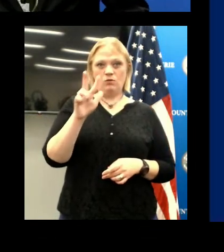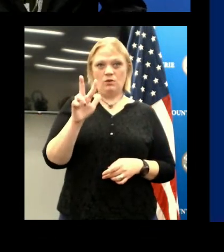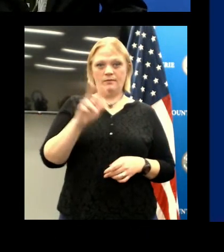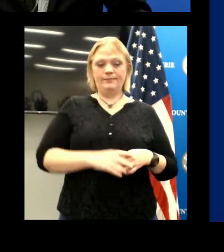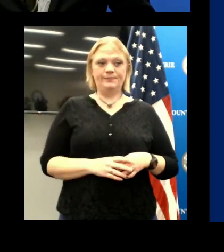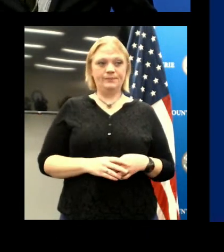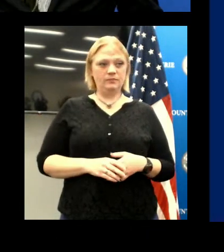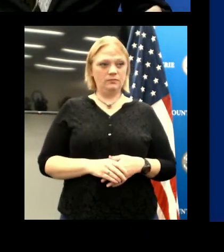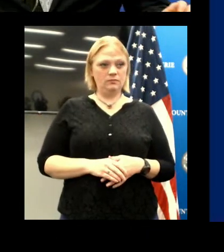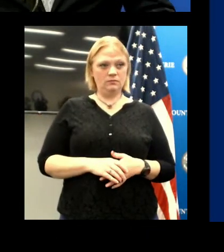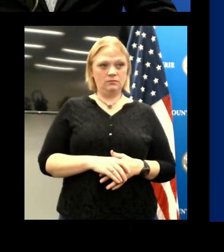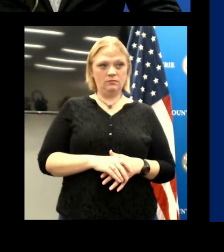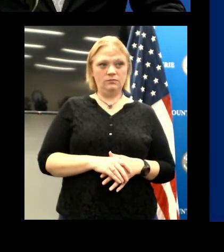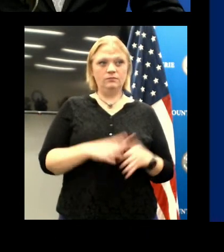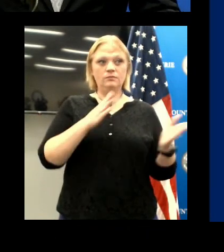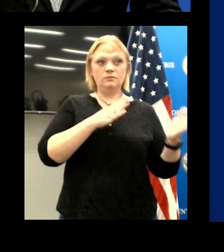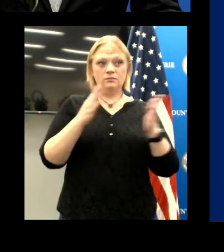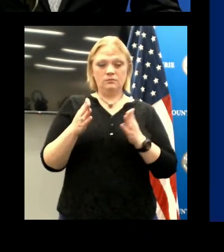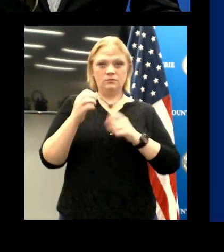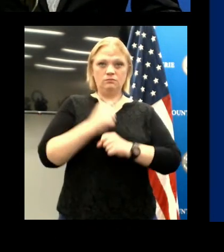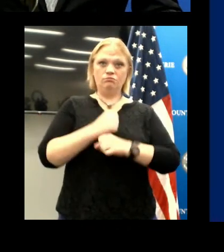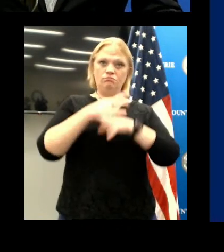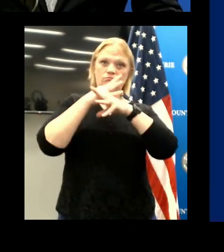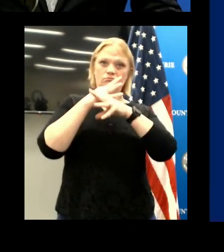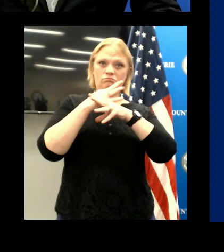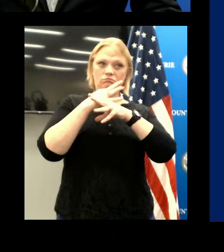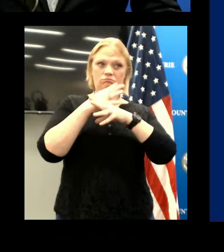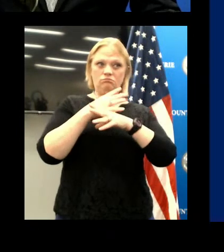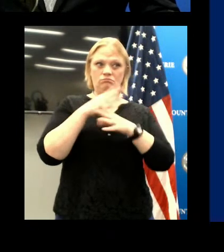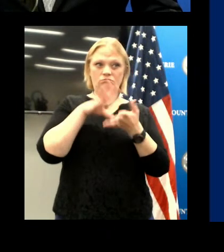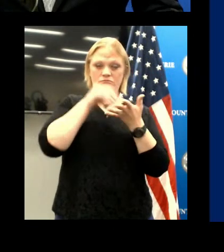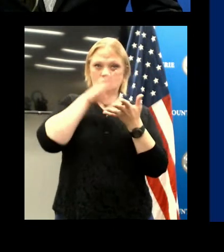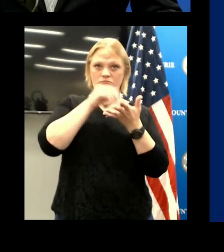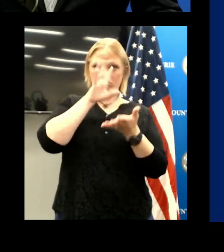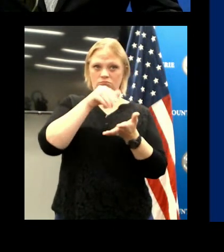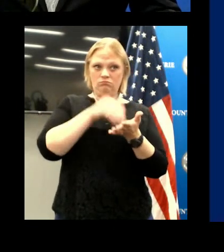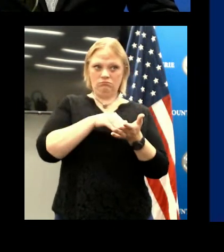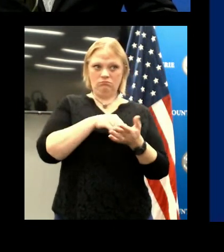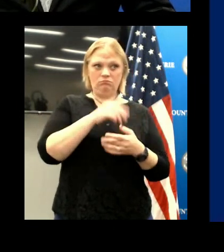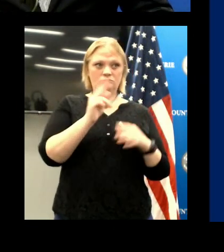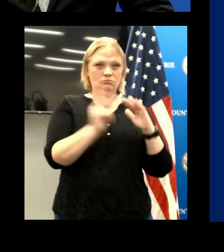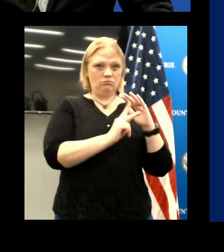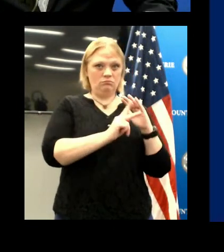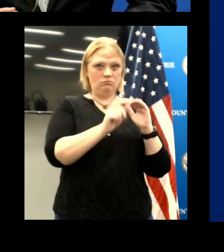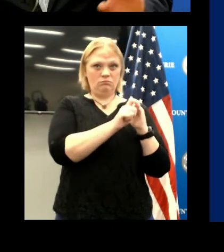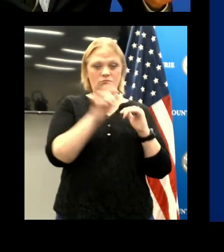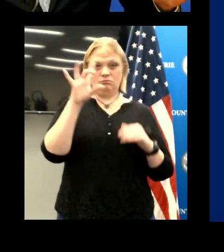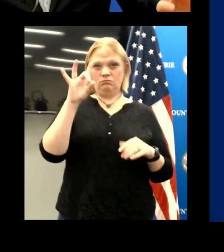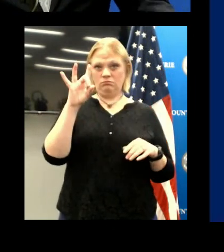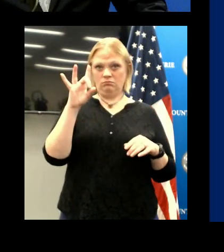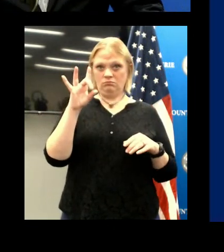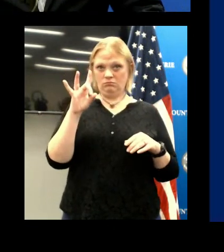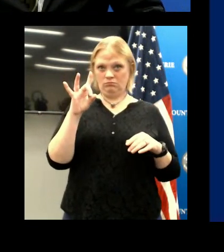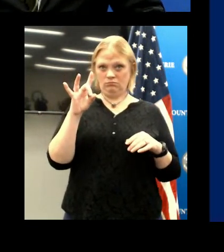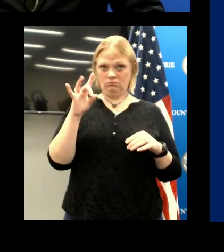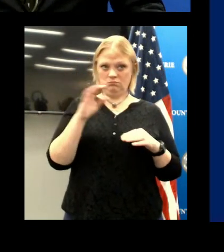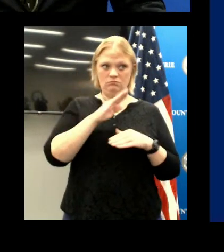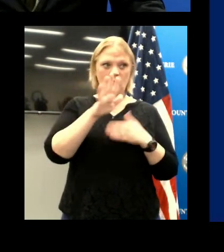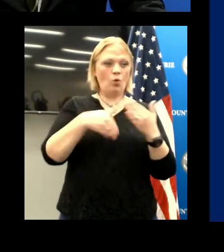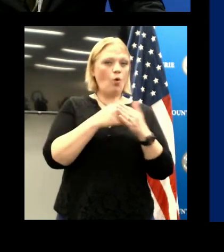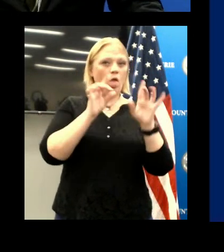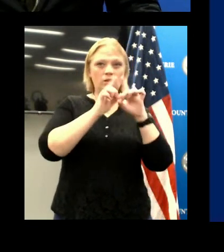858-8953. The Erie County Virtual Learning Centers are open to all kindergarten through 8th grade students in every school district across Erie